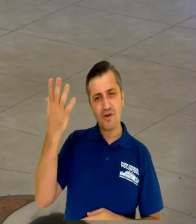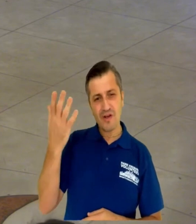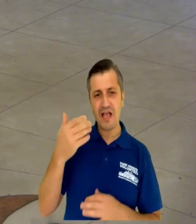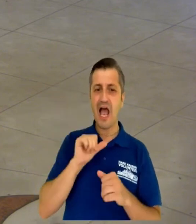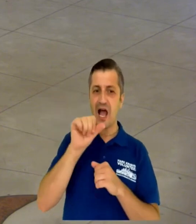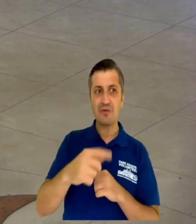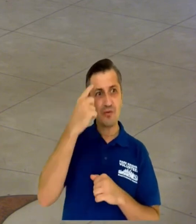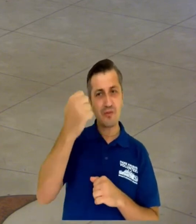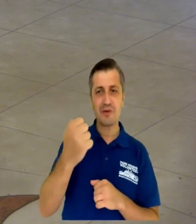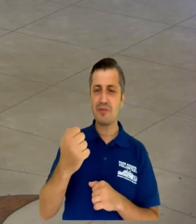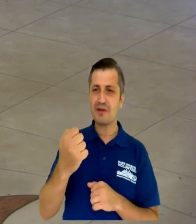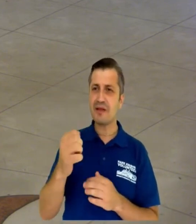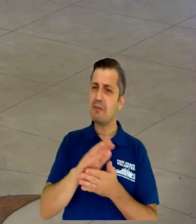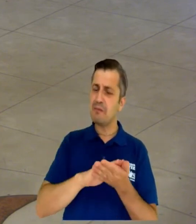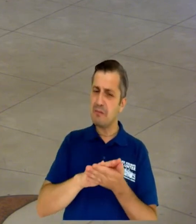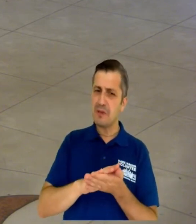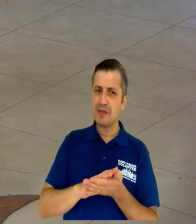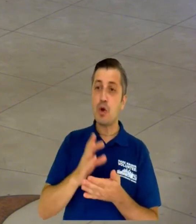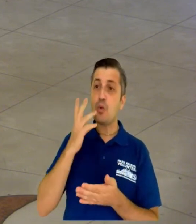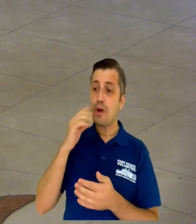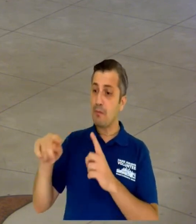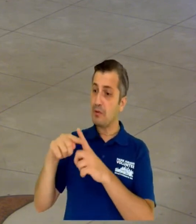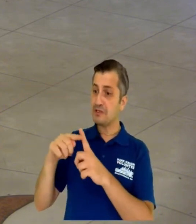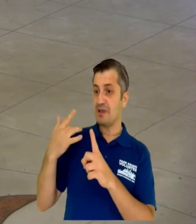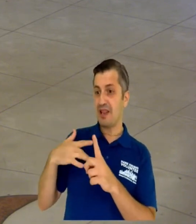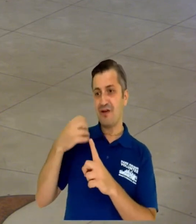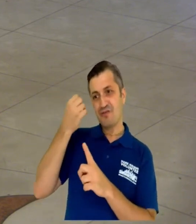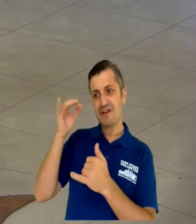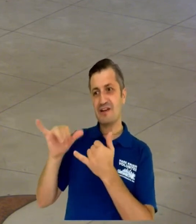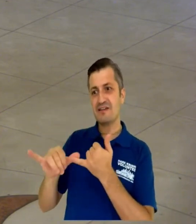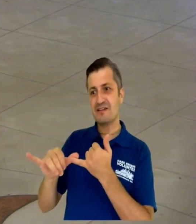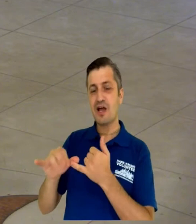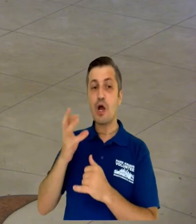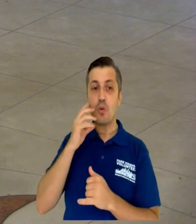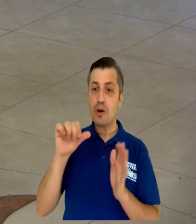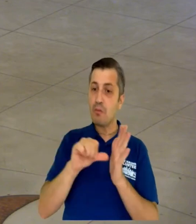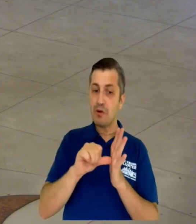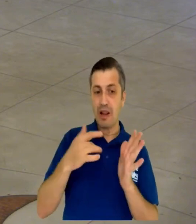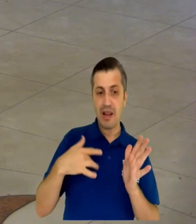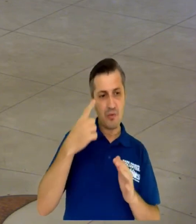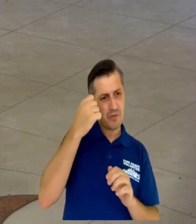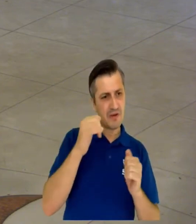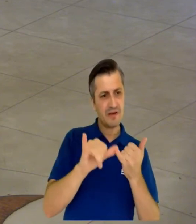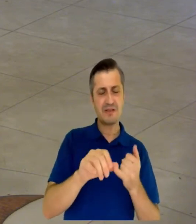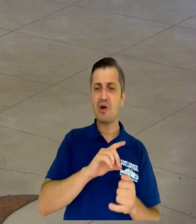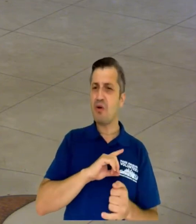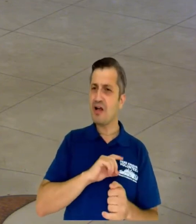right? And how is that? You could only remember something you're attached to at death,